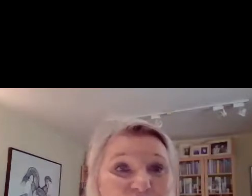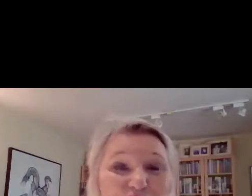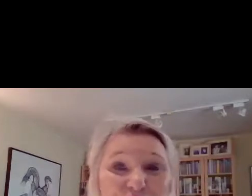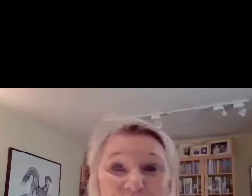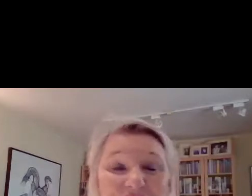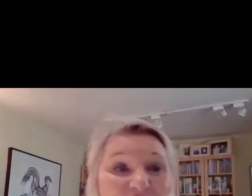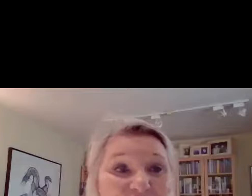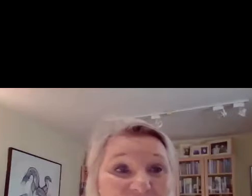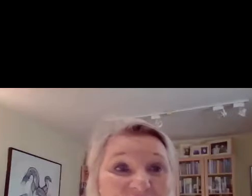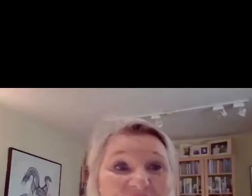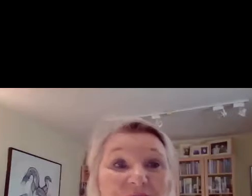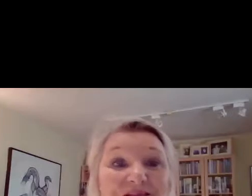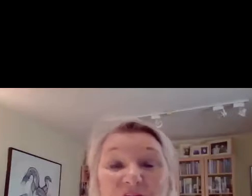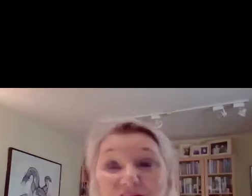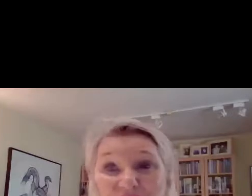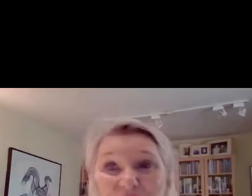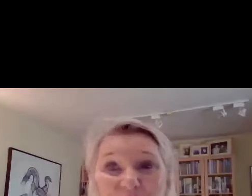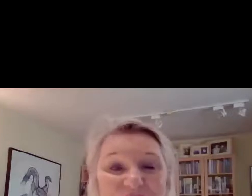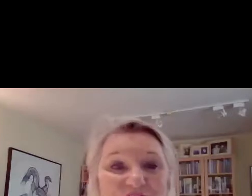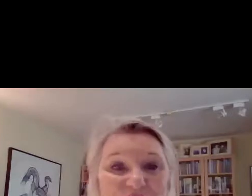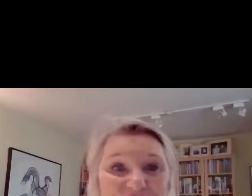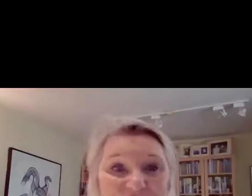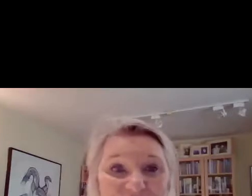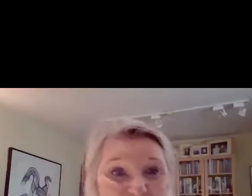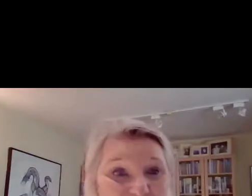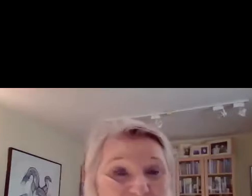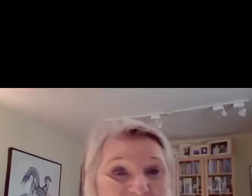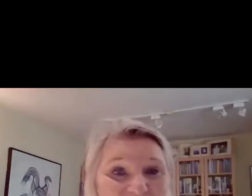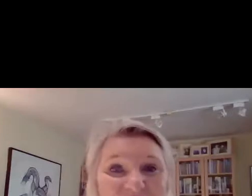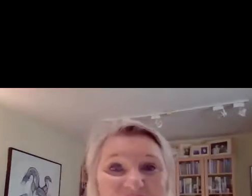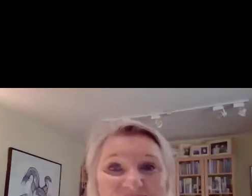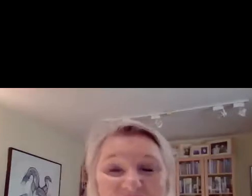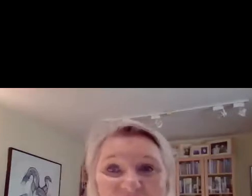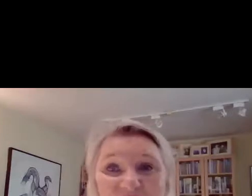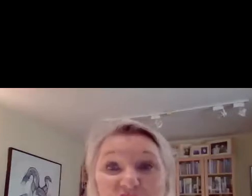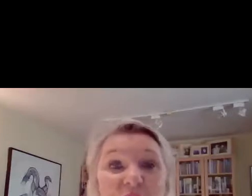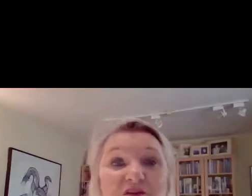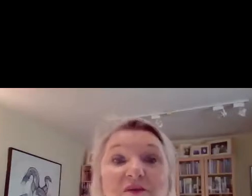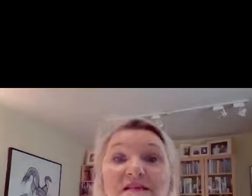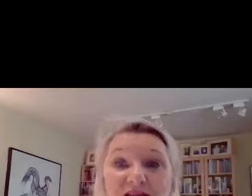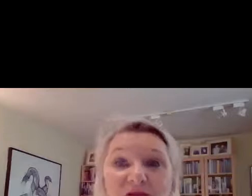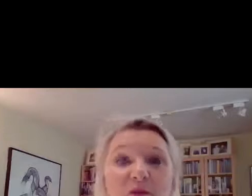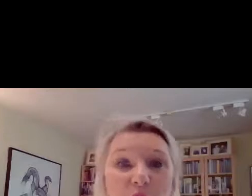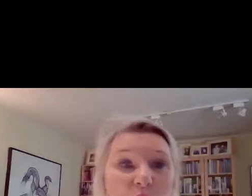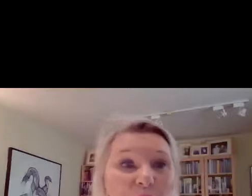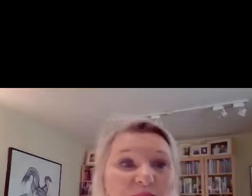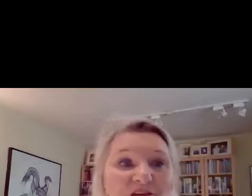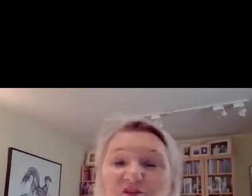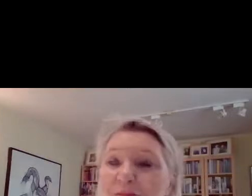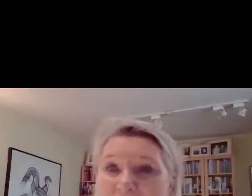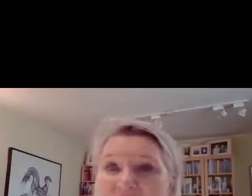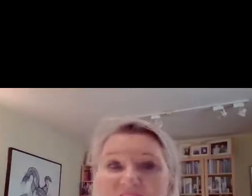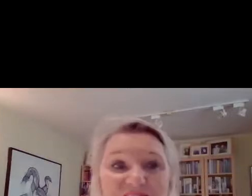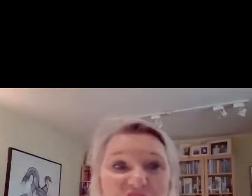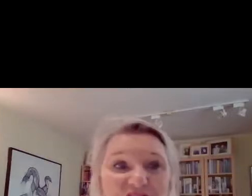the Haudenosaunee Confederacy, and the Mississaugas of the Credit First Nation. Today, Toronto is still the home